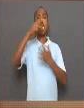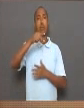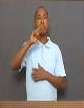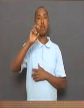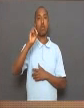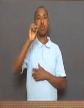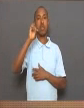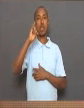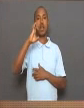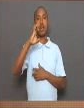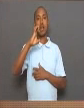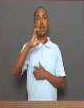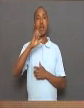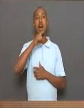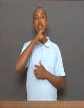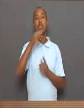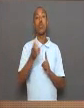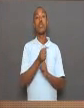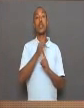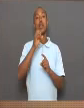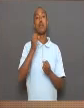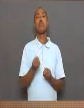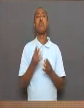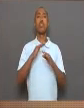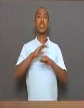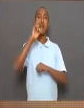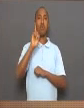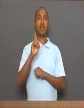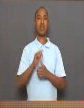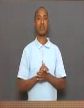acid contain more than one.